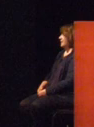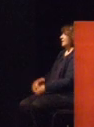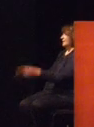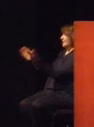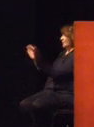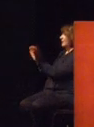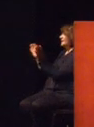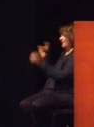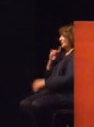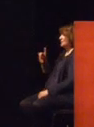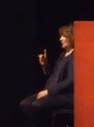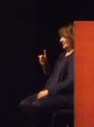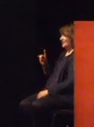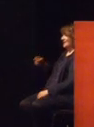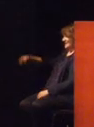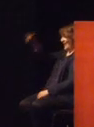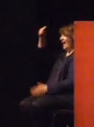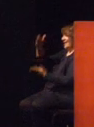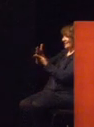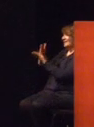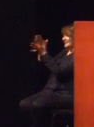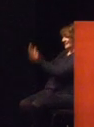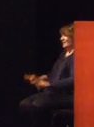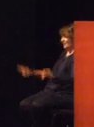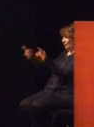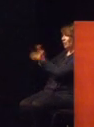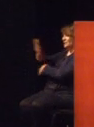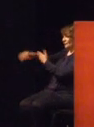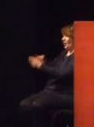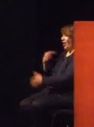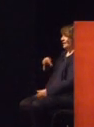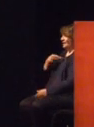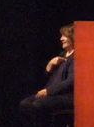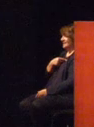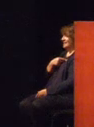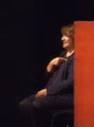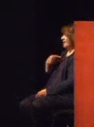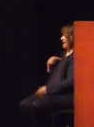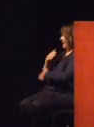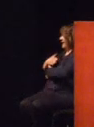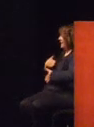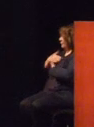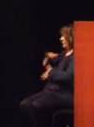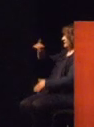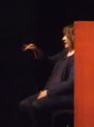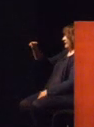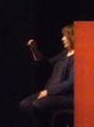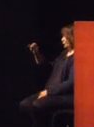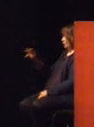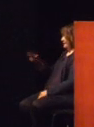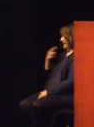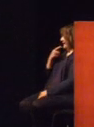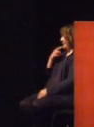Accreditation certainly is high on the list of importance for all of us. And I appreciate Jason's comments